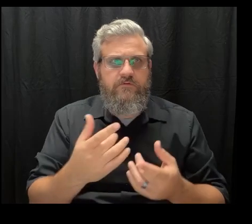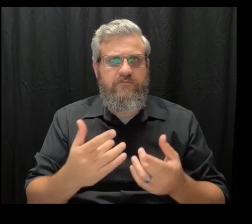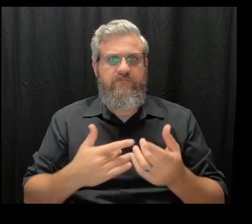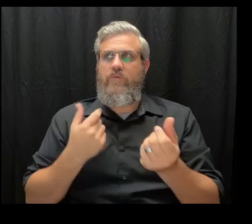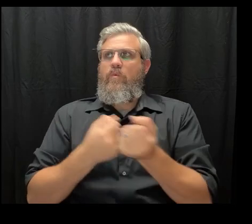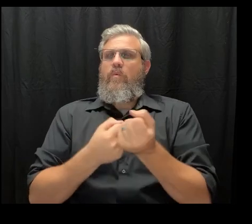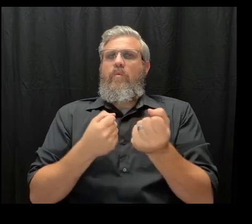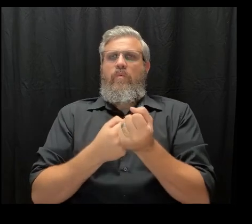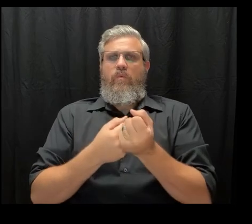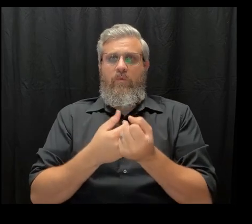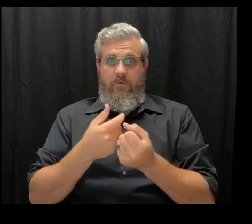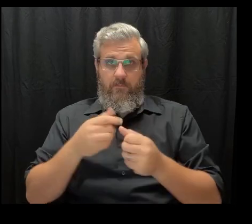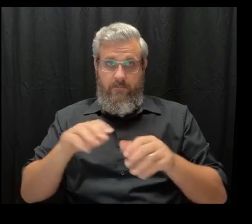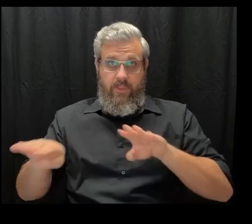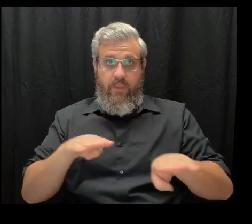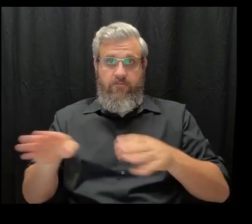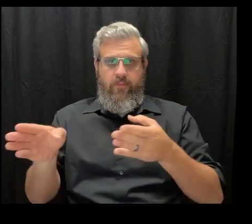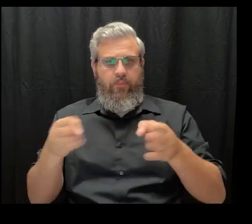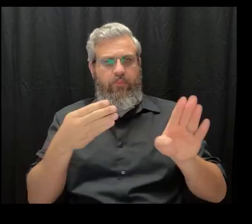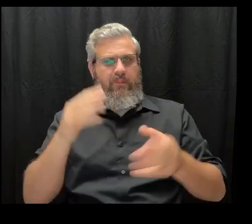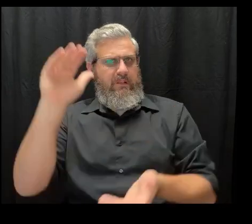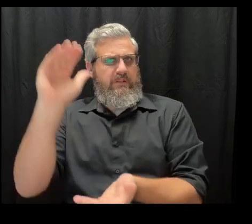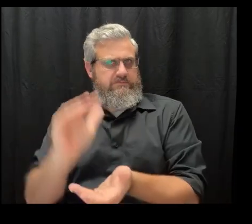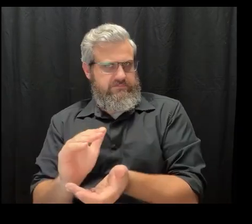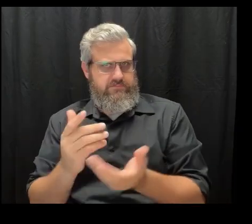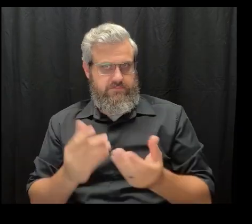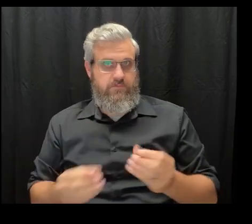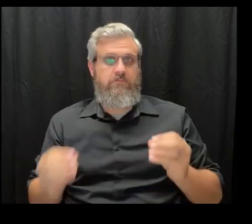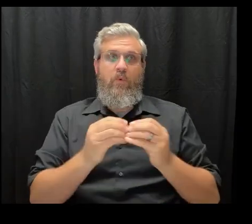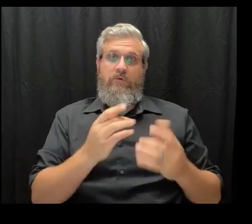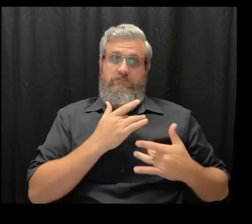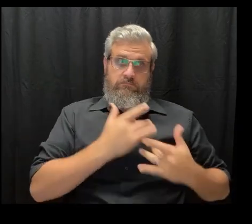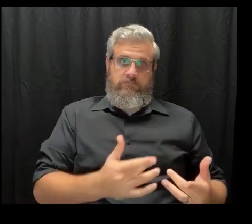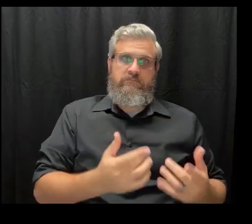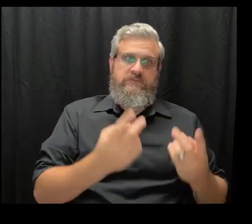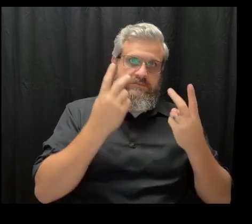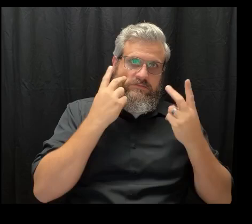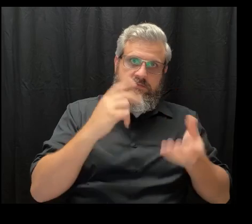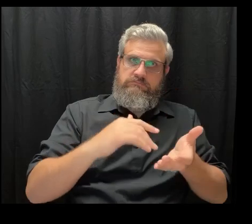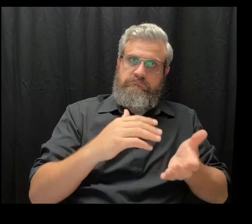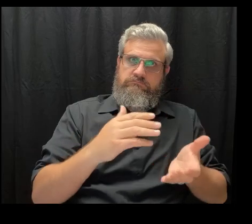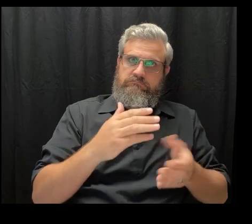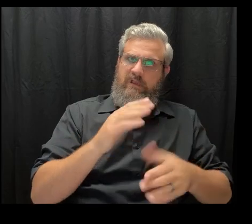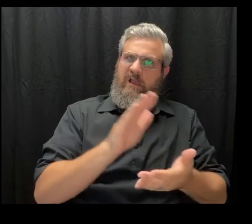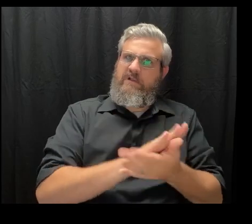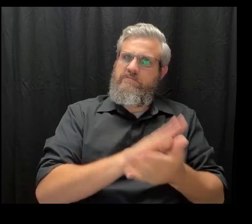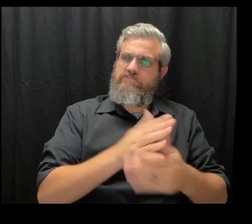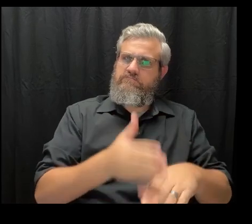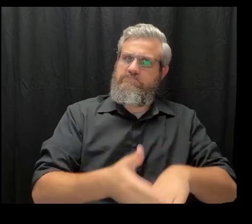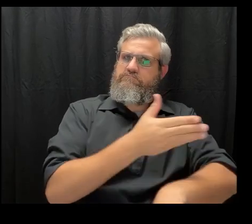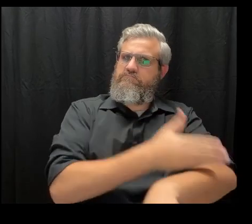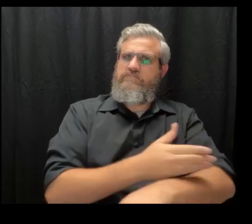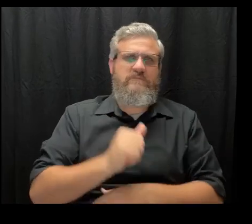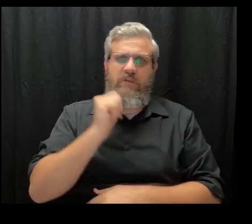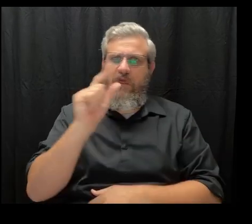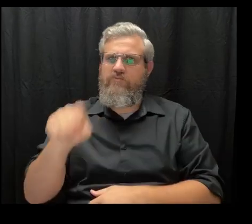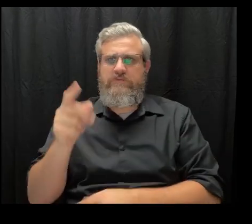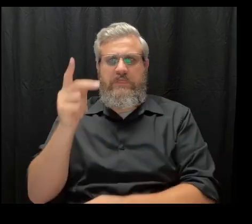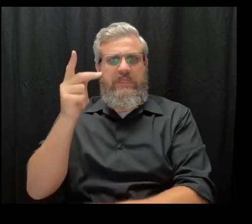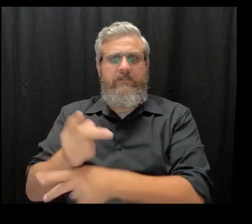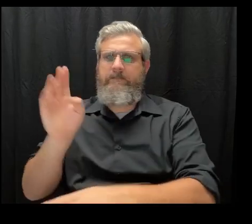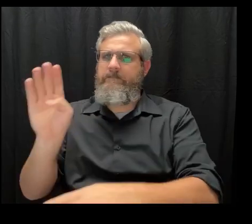to act out and more likely to experience academic growth. So, engagement goes beyond keeping students occupied. It's